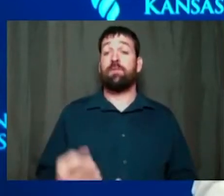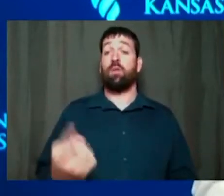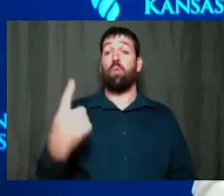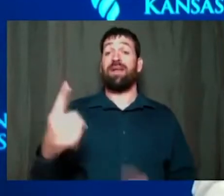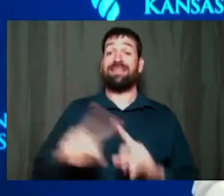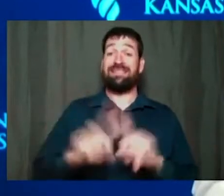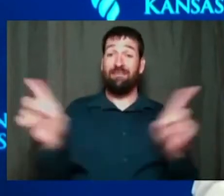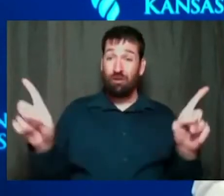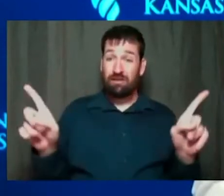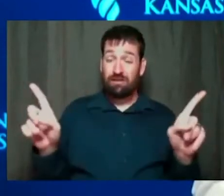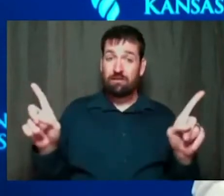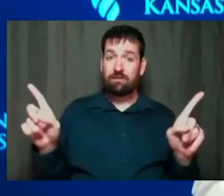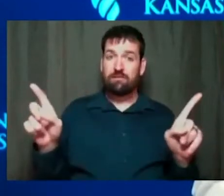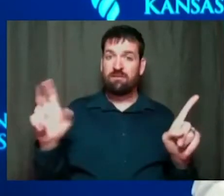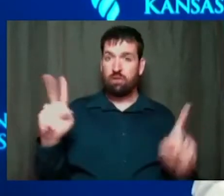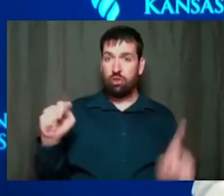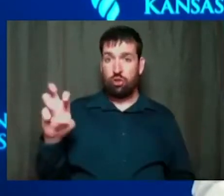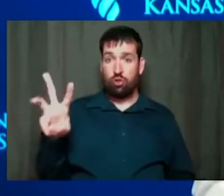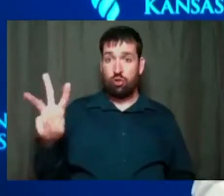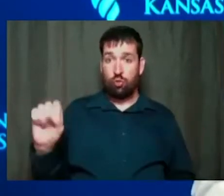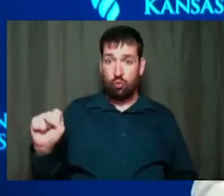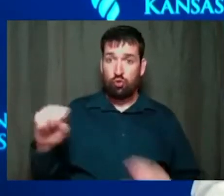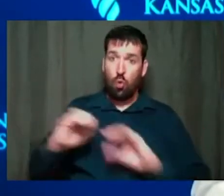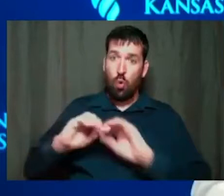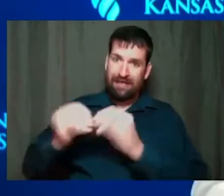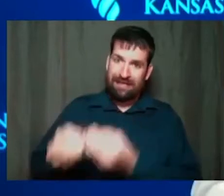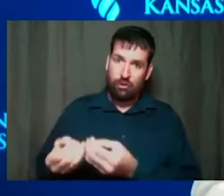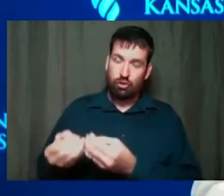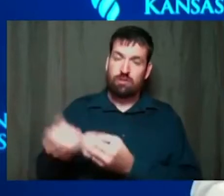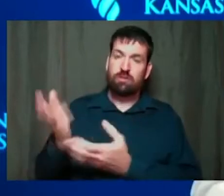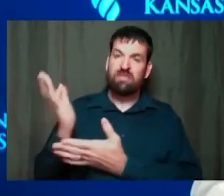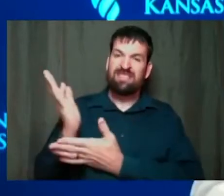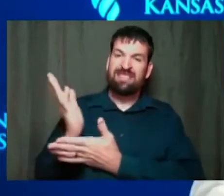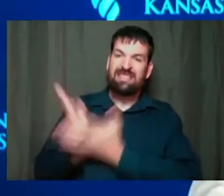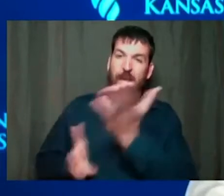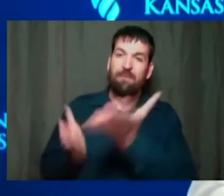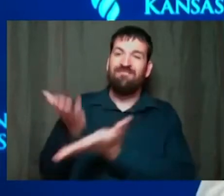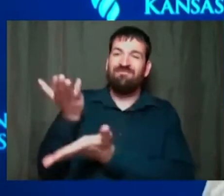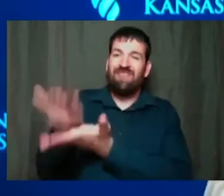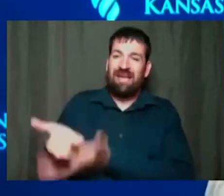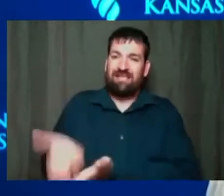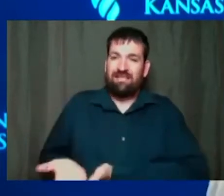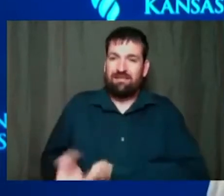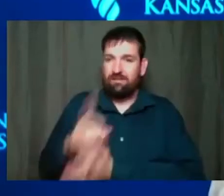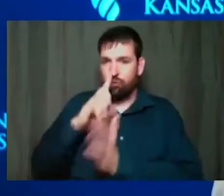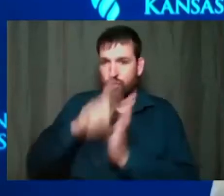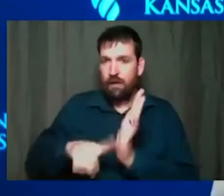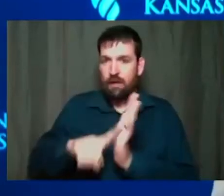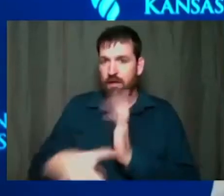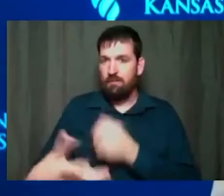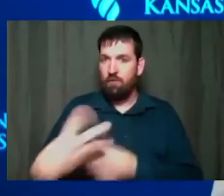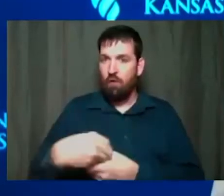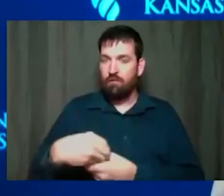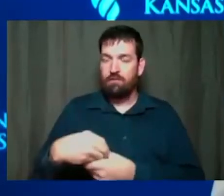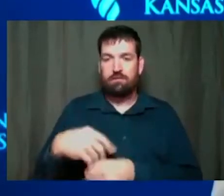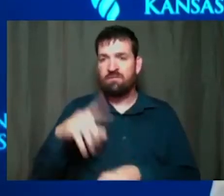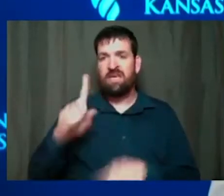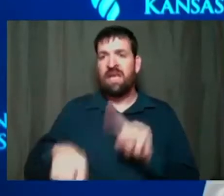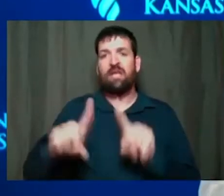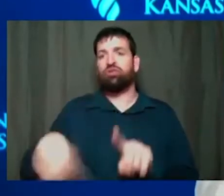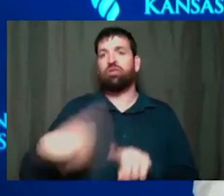with a news organization, there is some fact checking involved. There is some, you can't just go out and say anything you